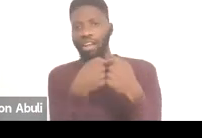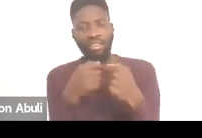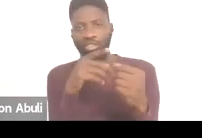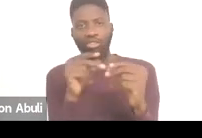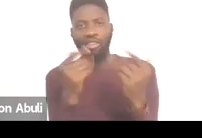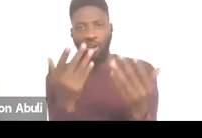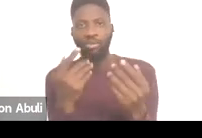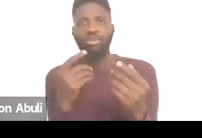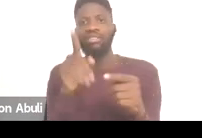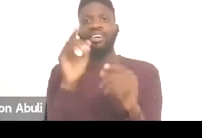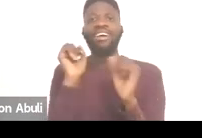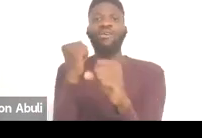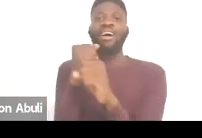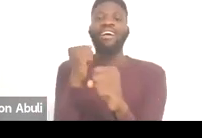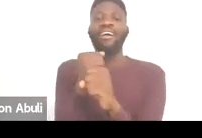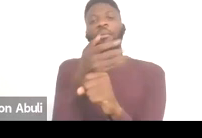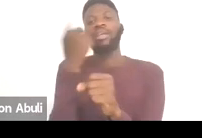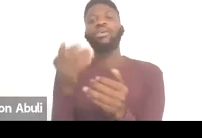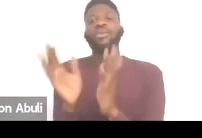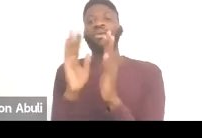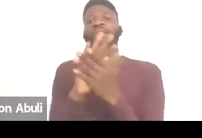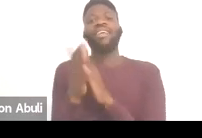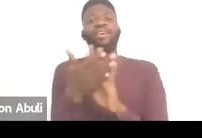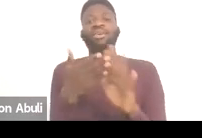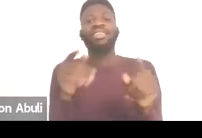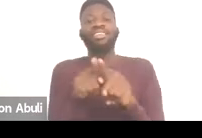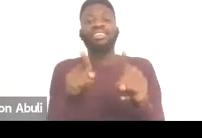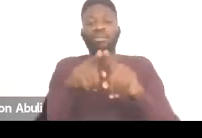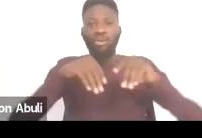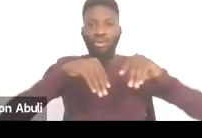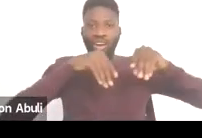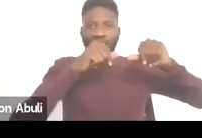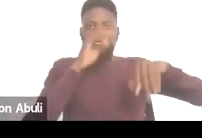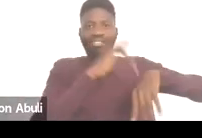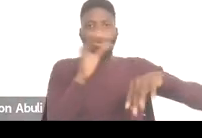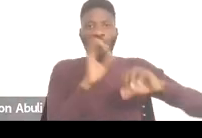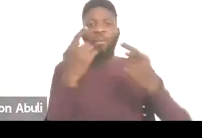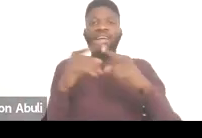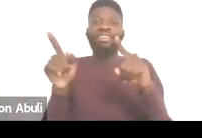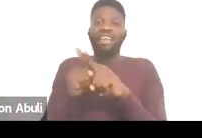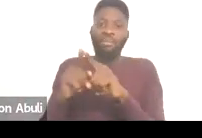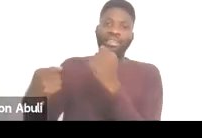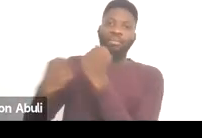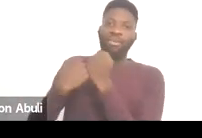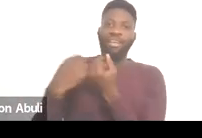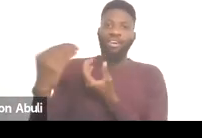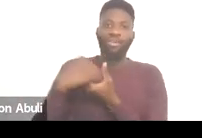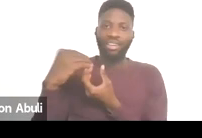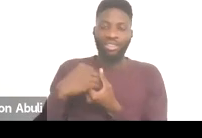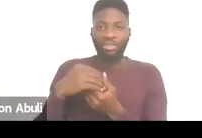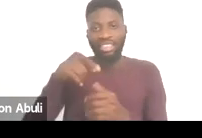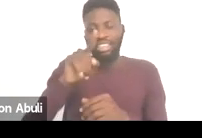deliver in a convenient way without compromising on the quality, but still have your accommodation. So it's actually about your negotiation